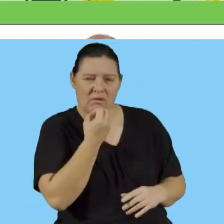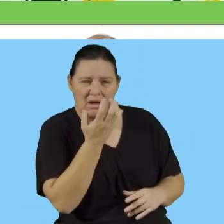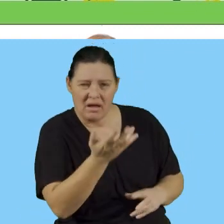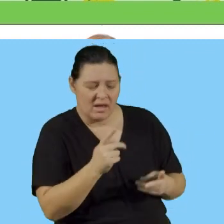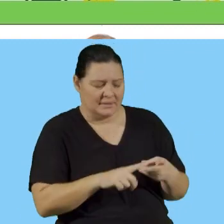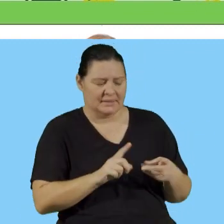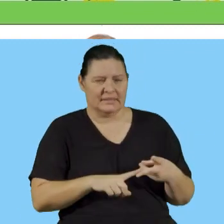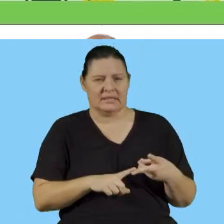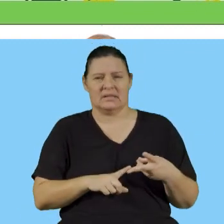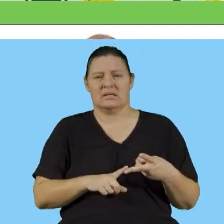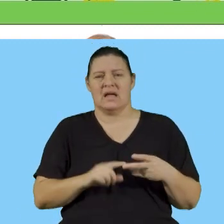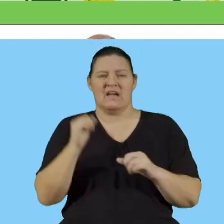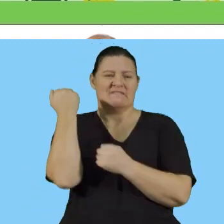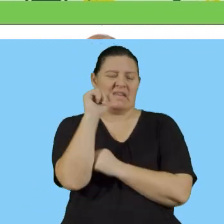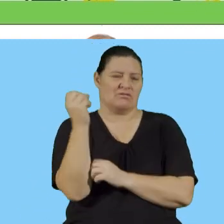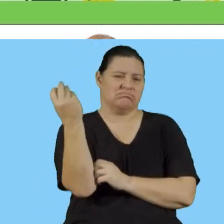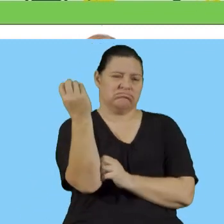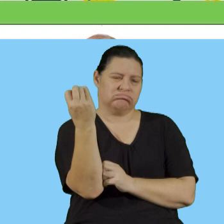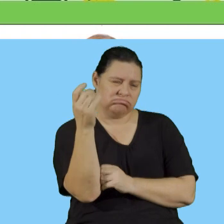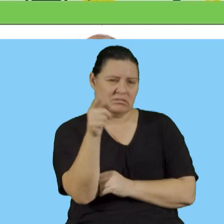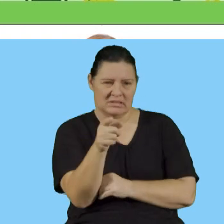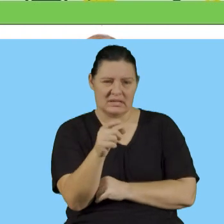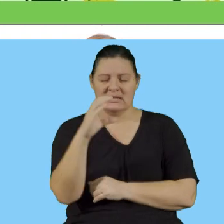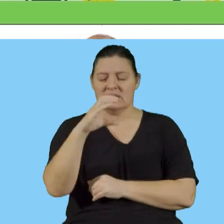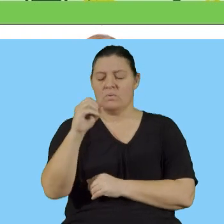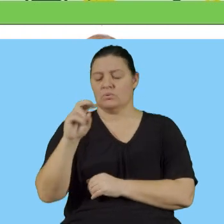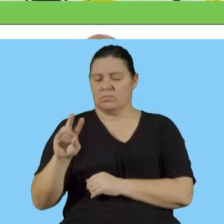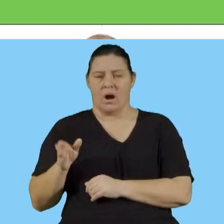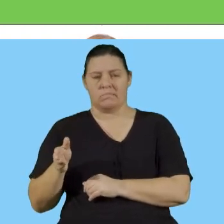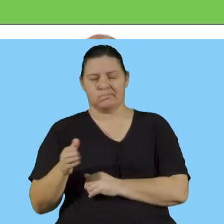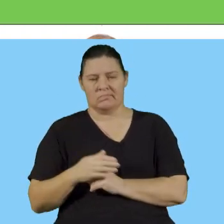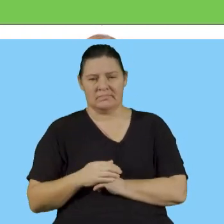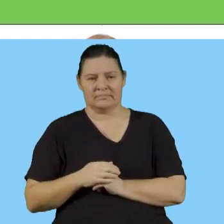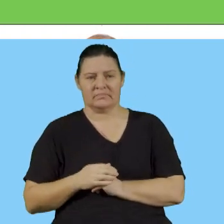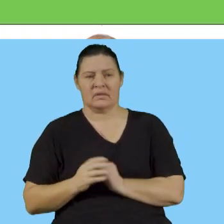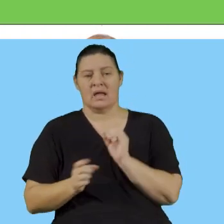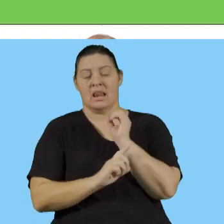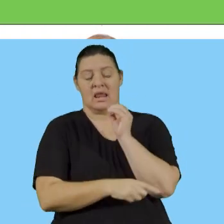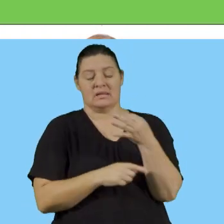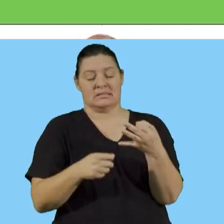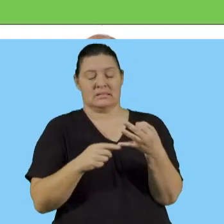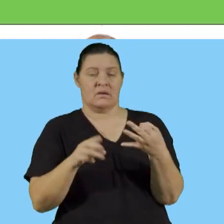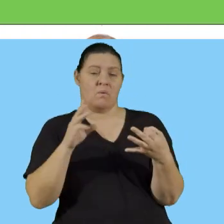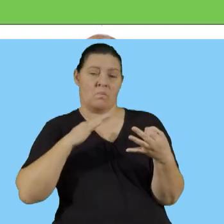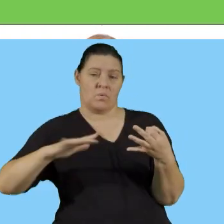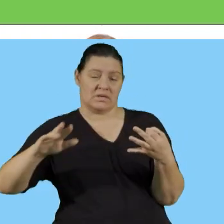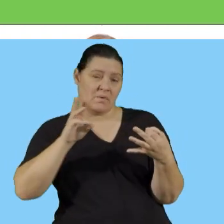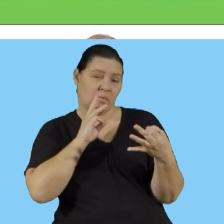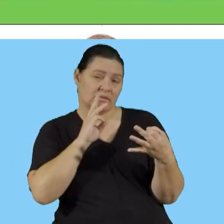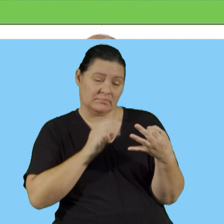being emitted by factories. So carbon dioxide is in the atmosphere. And the last one is